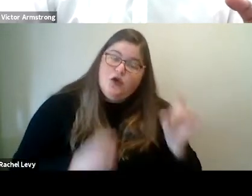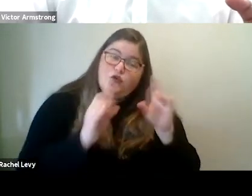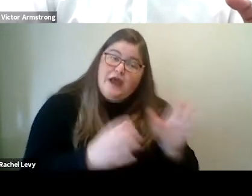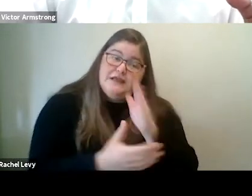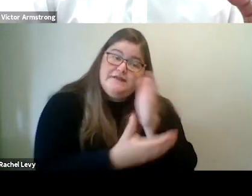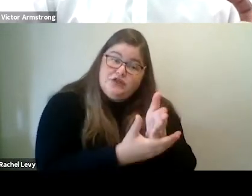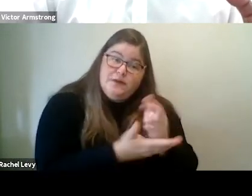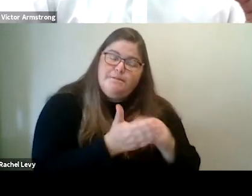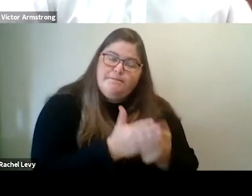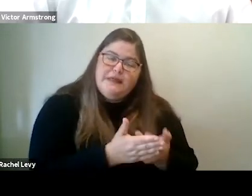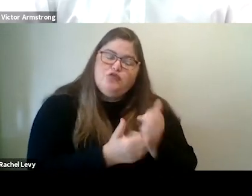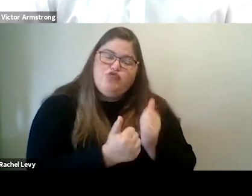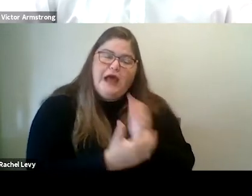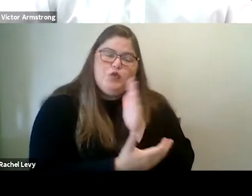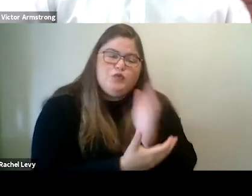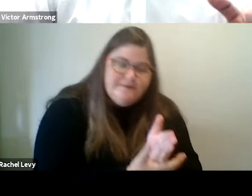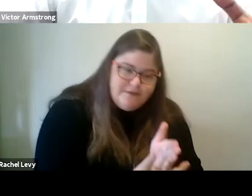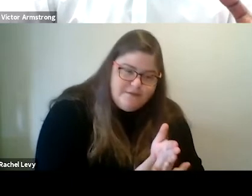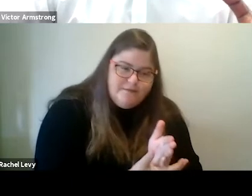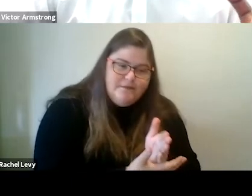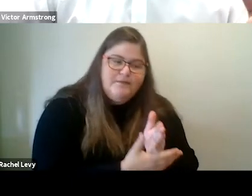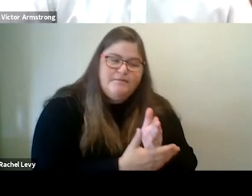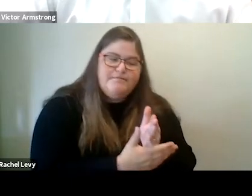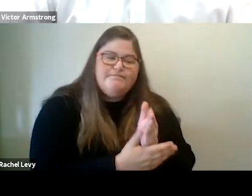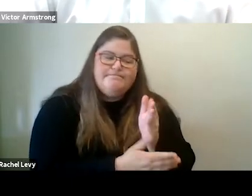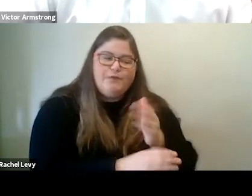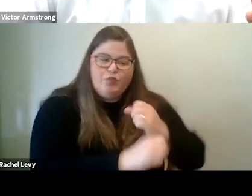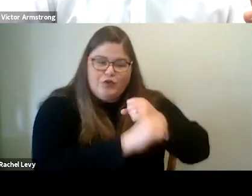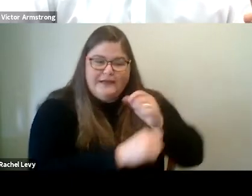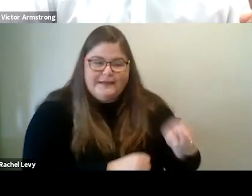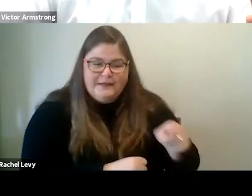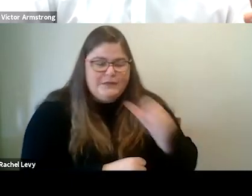a person from attempting to harm themselves or others. And yes, mental health